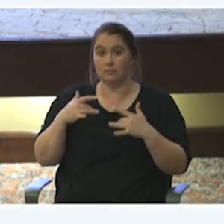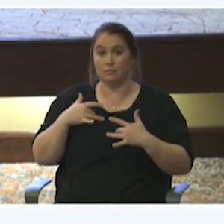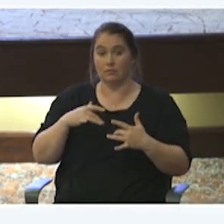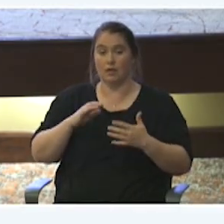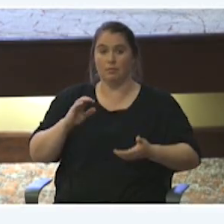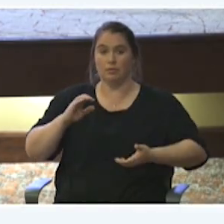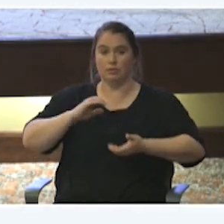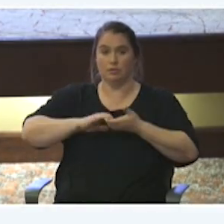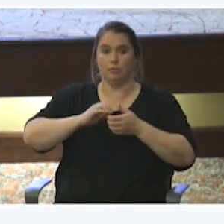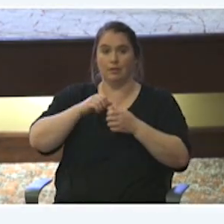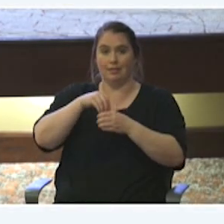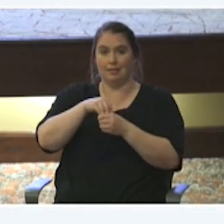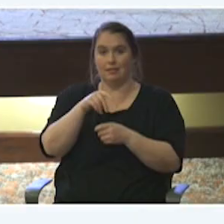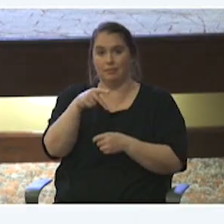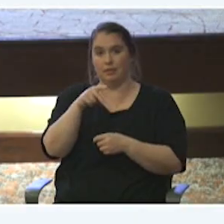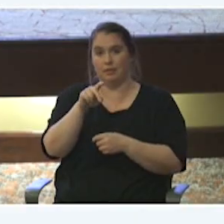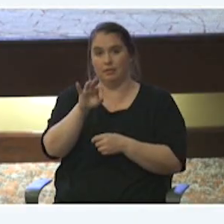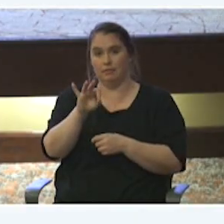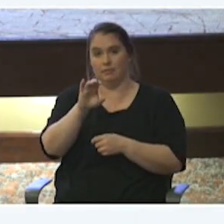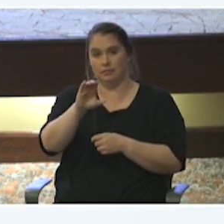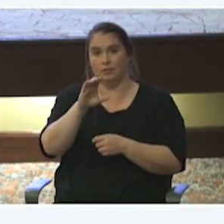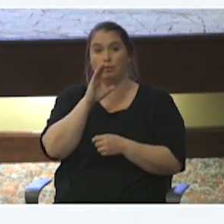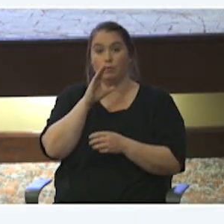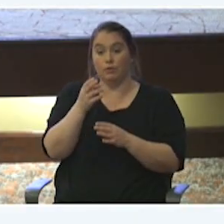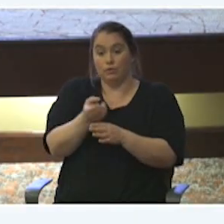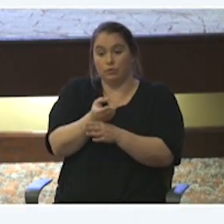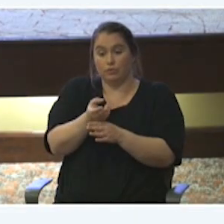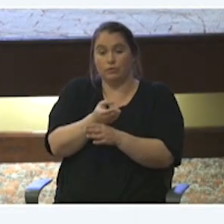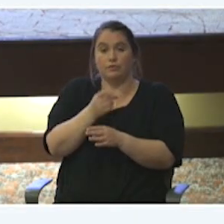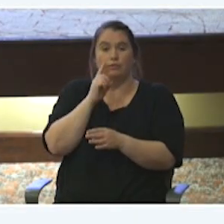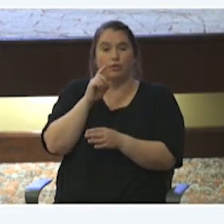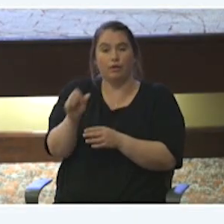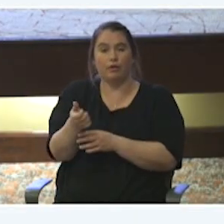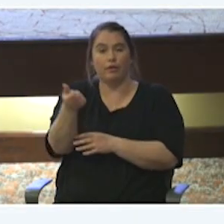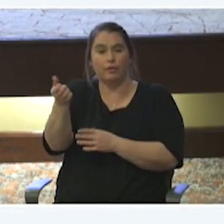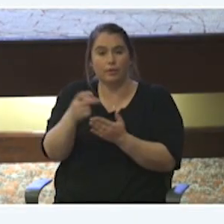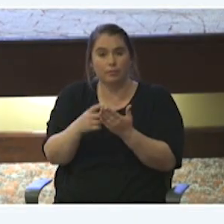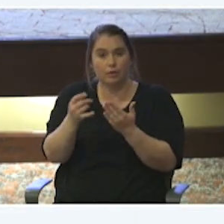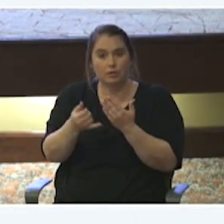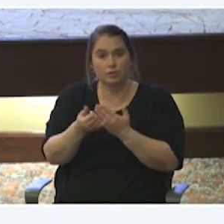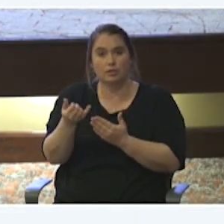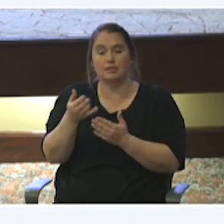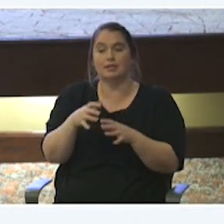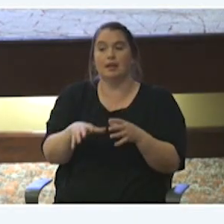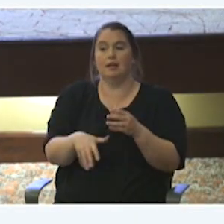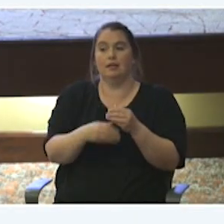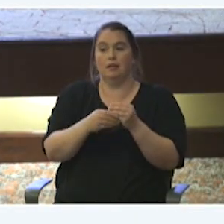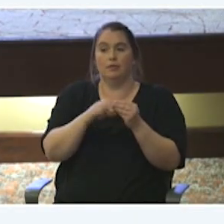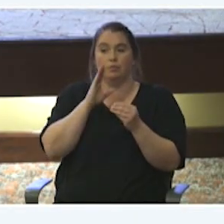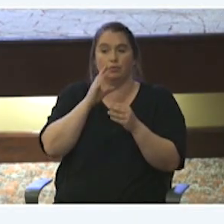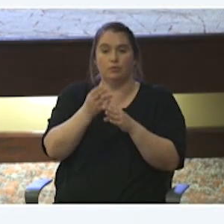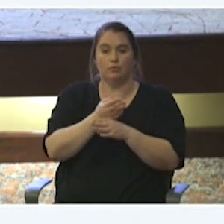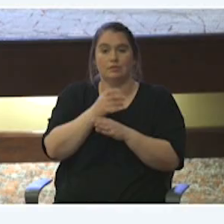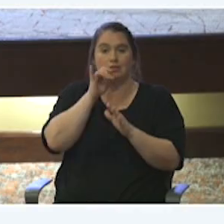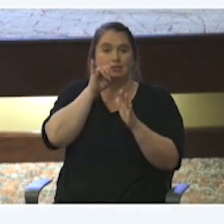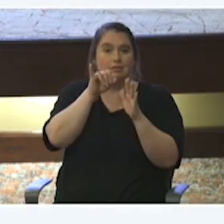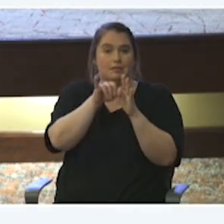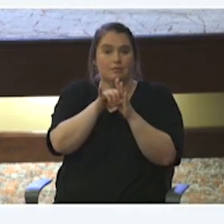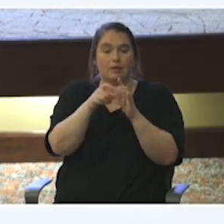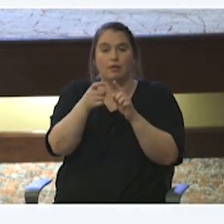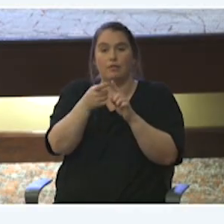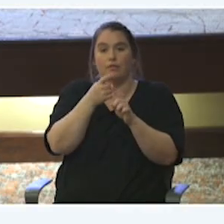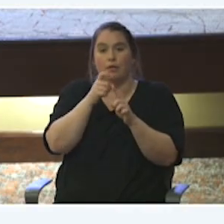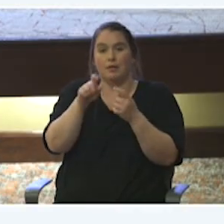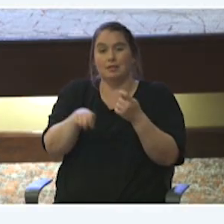within the PFC can be used by the PFC for other projects and or needs identified by that